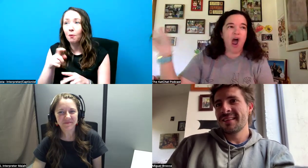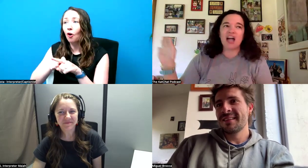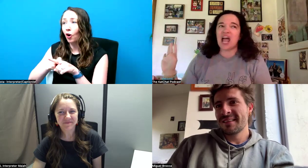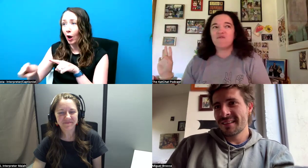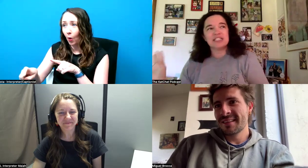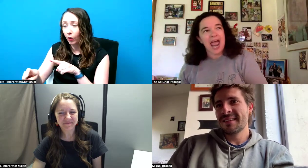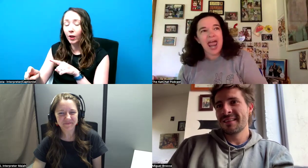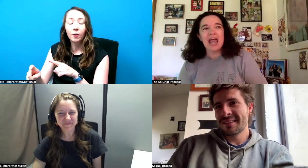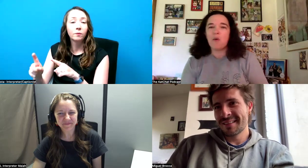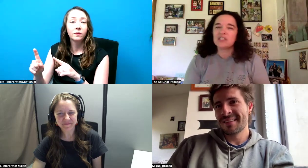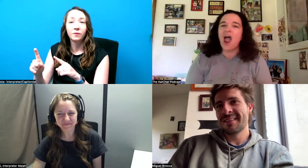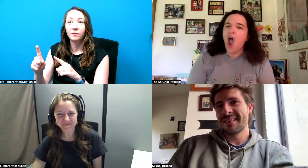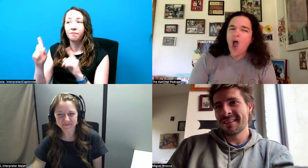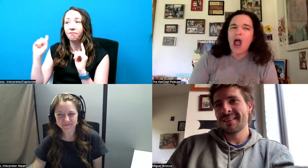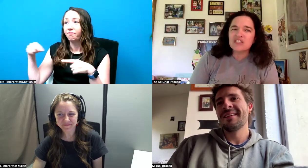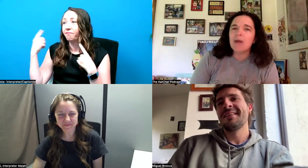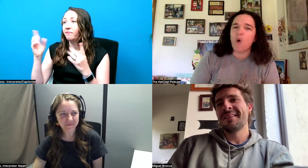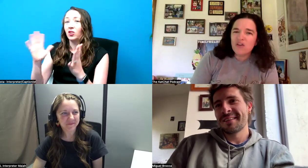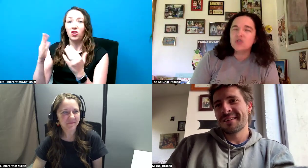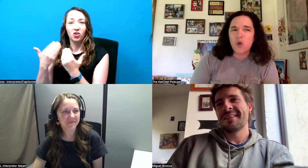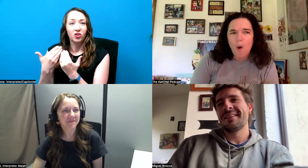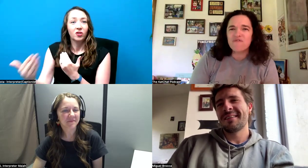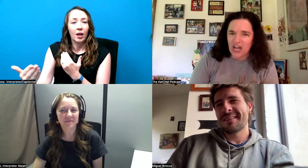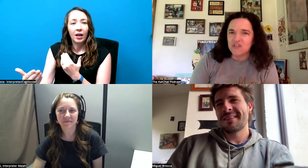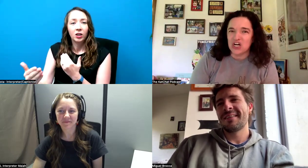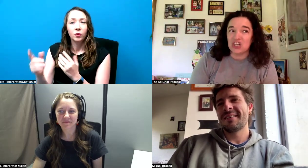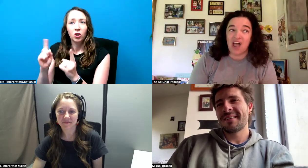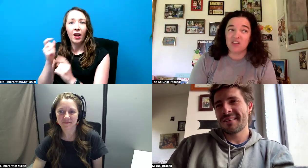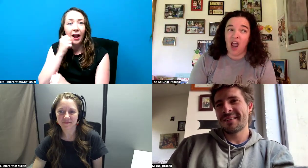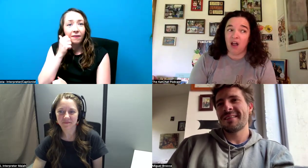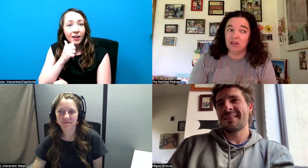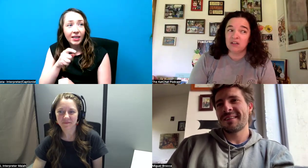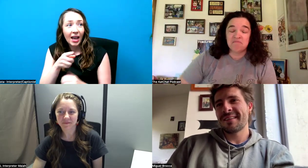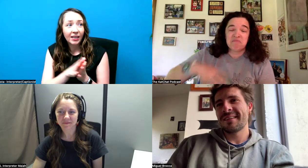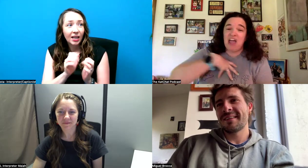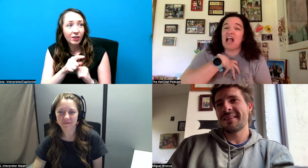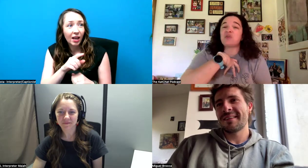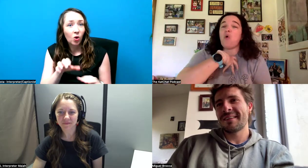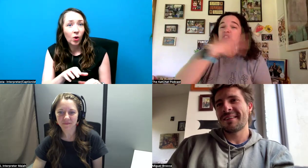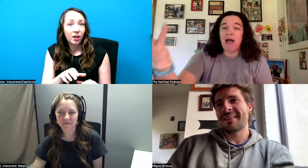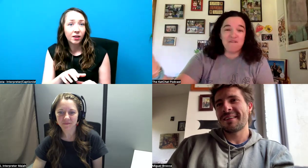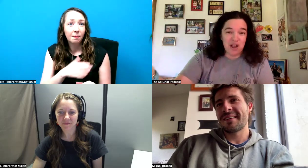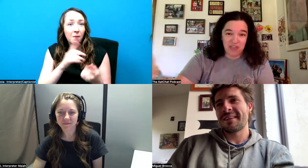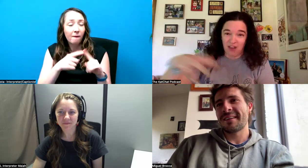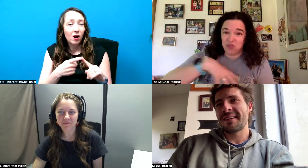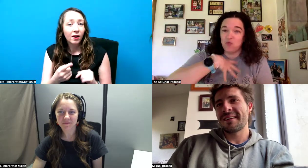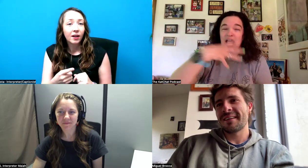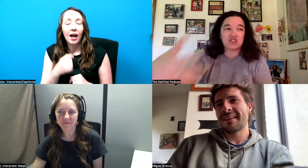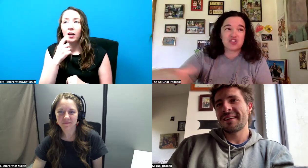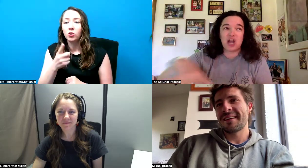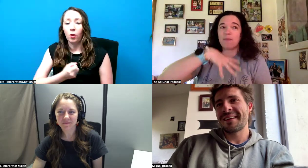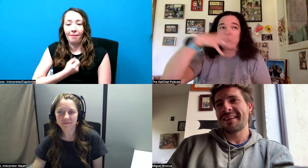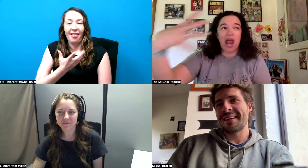We talked every day. He was like, oh, how's that the boyfriend of yours? I was like, I told them everything,